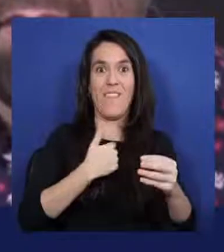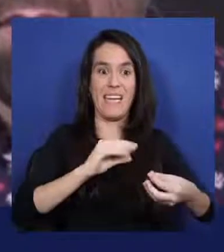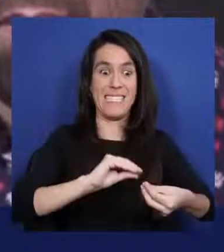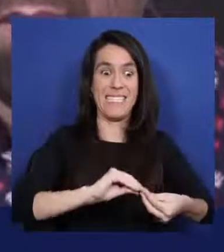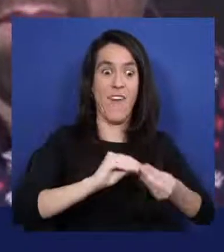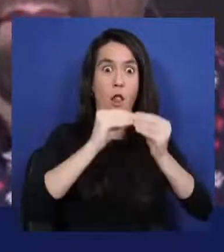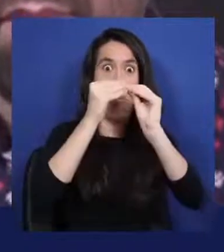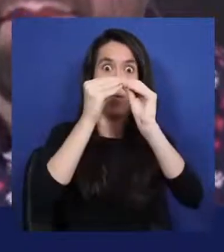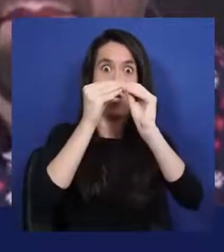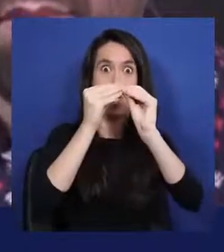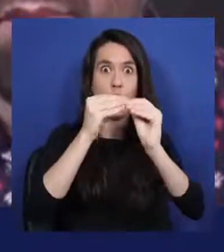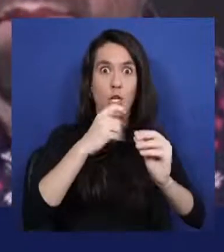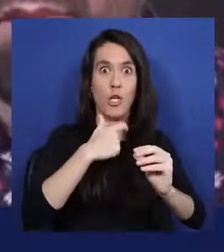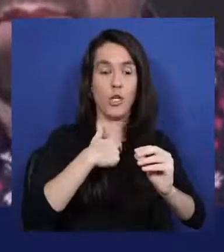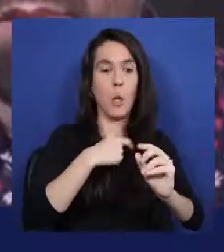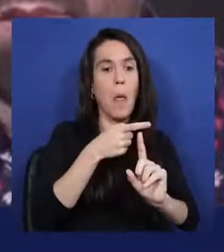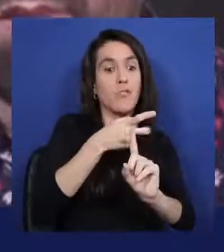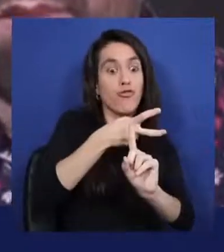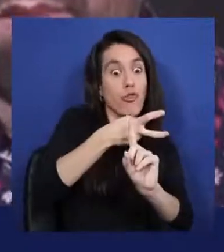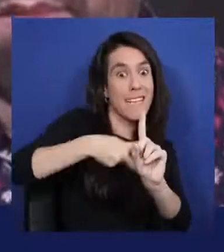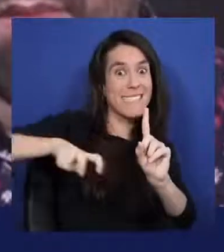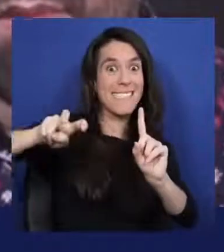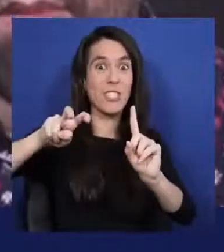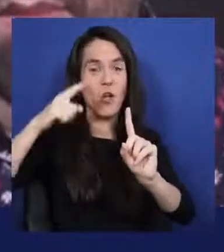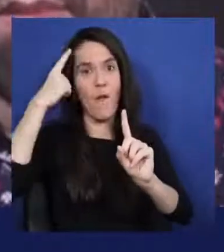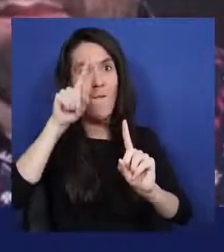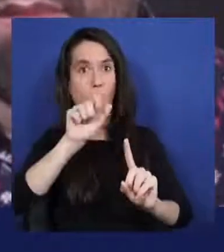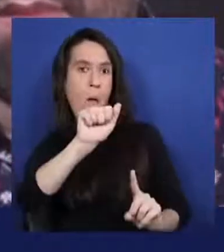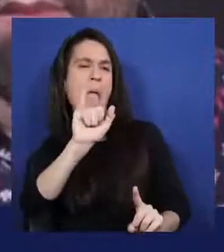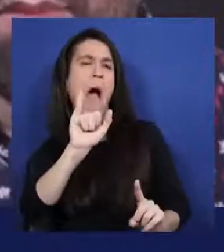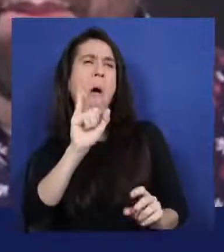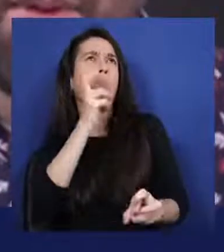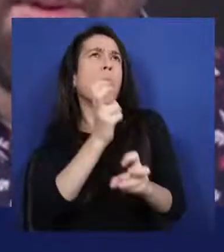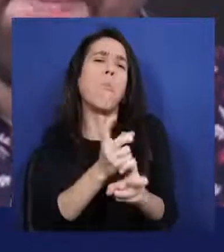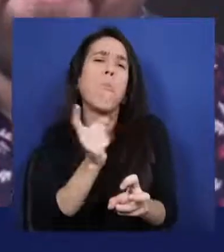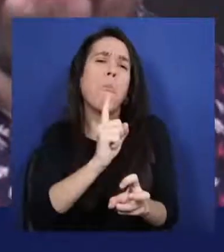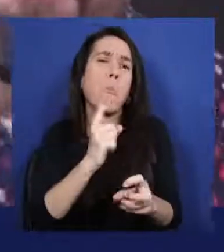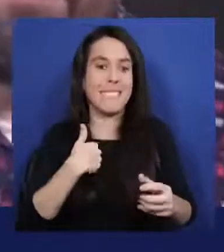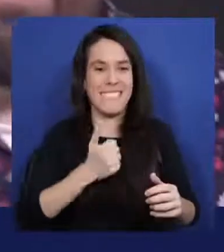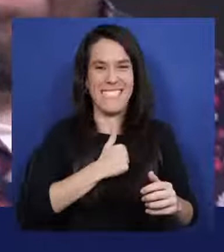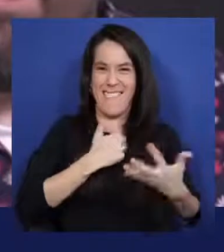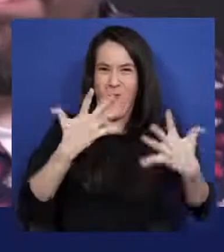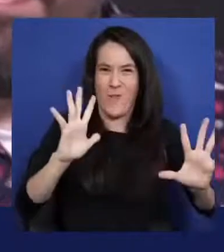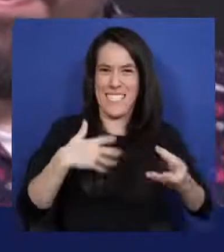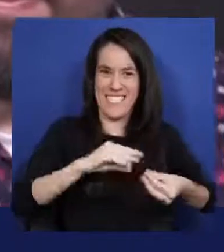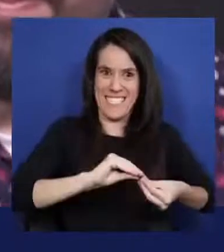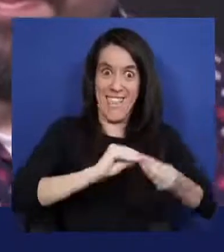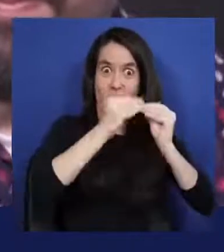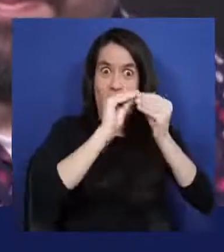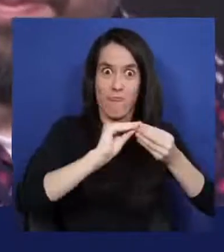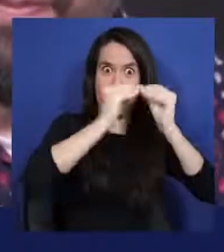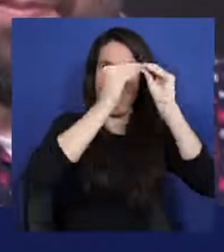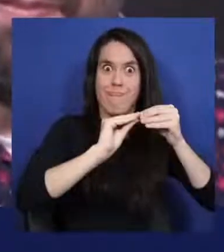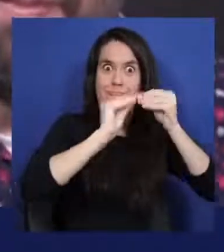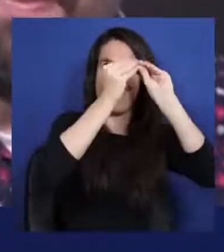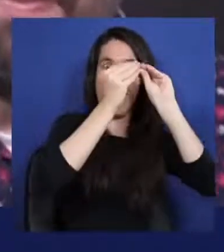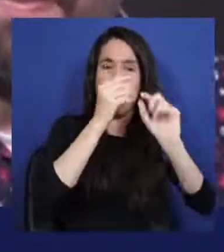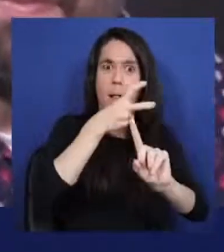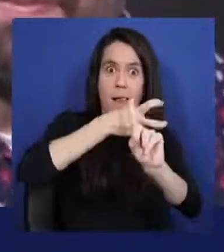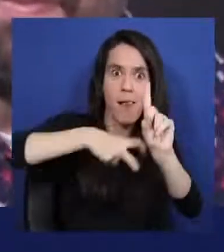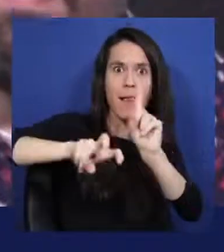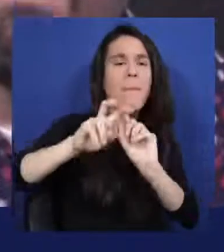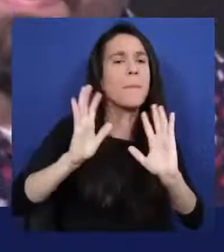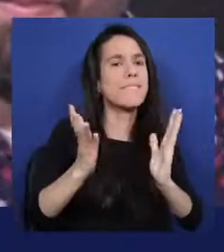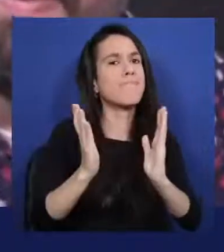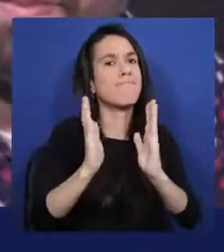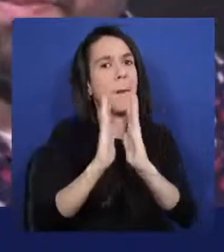transition wasn't super hard, but definitely I had to read some books